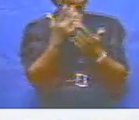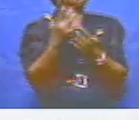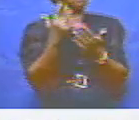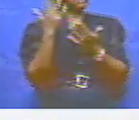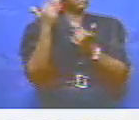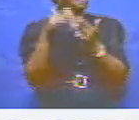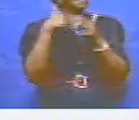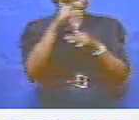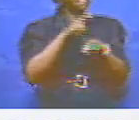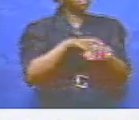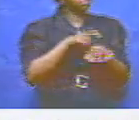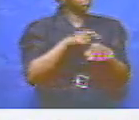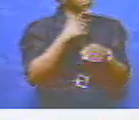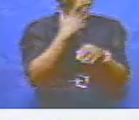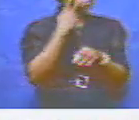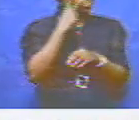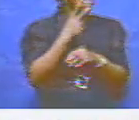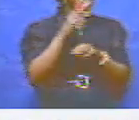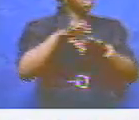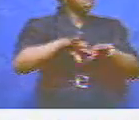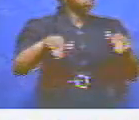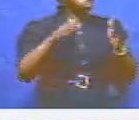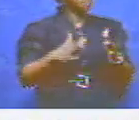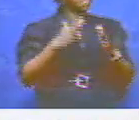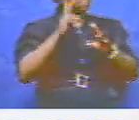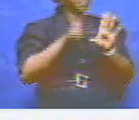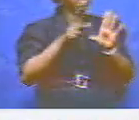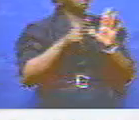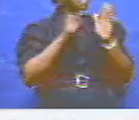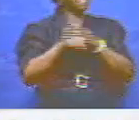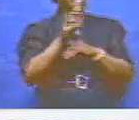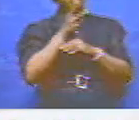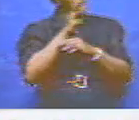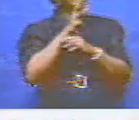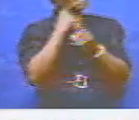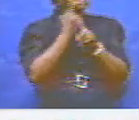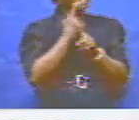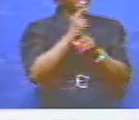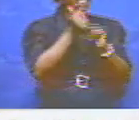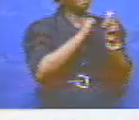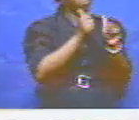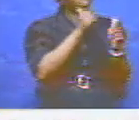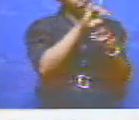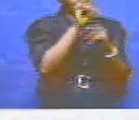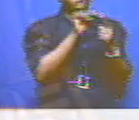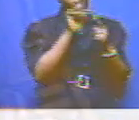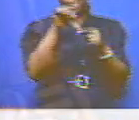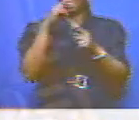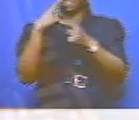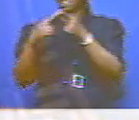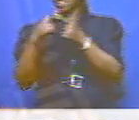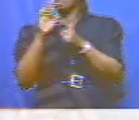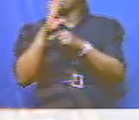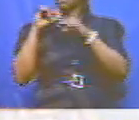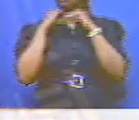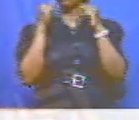see our swimmers participate in other disciplines under the water bodies category, or the water sports category? This year we'll be hosting